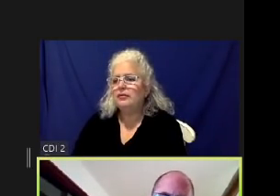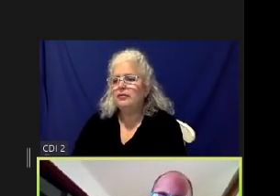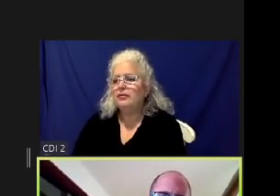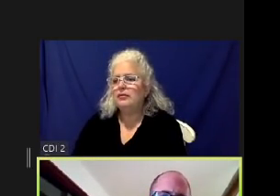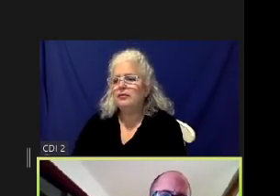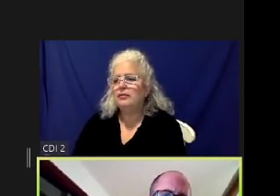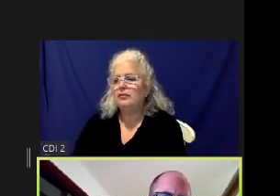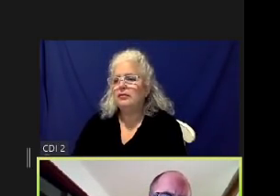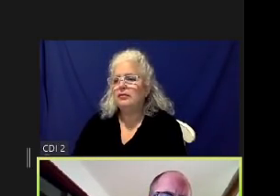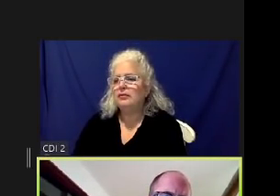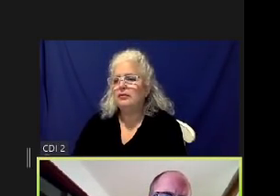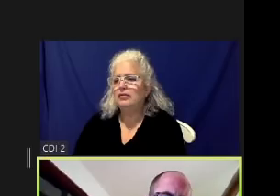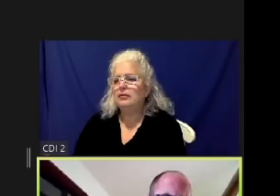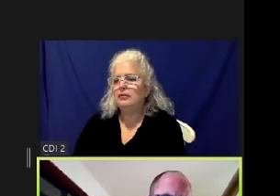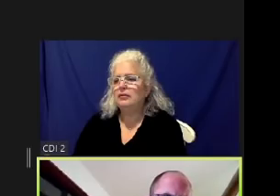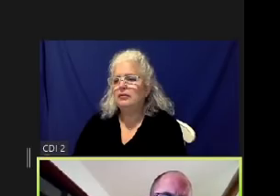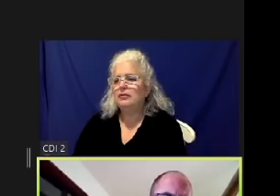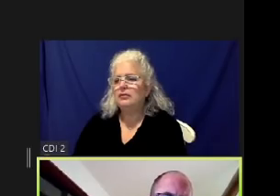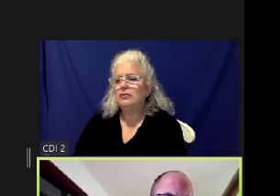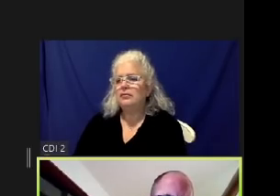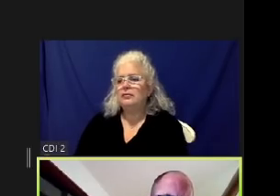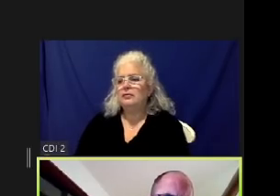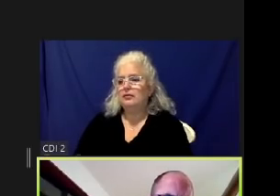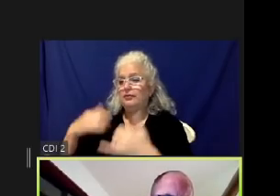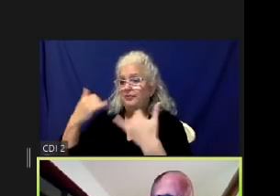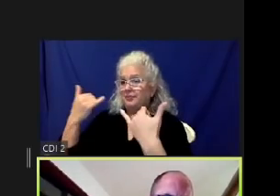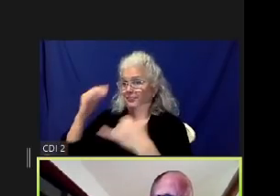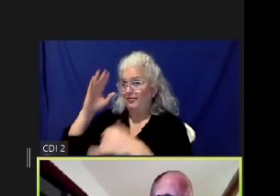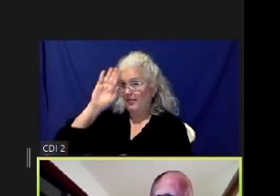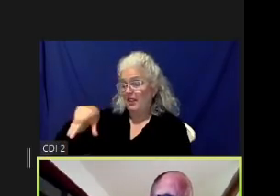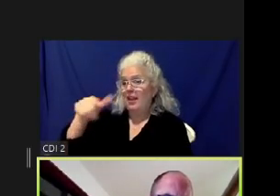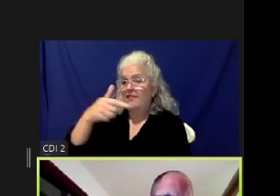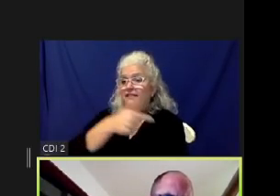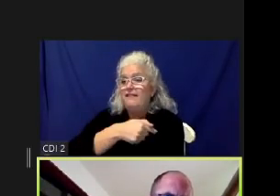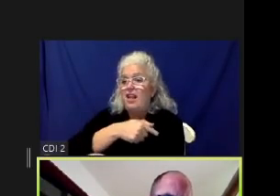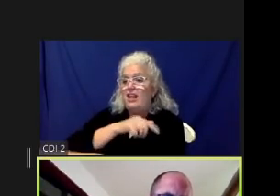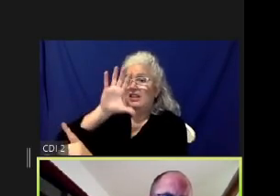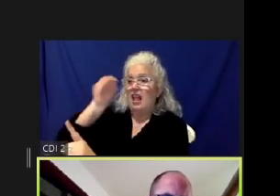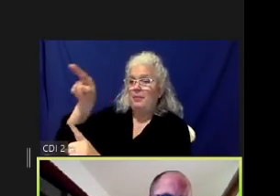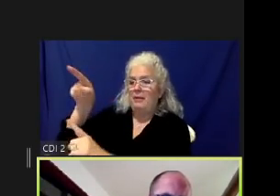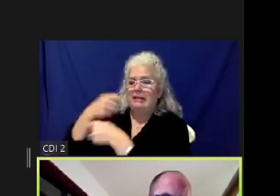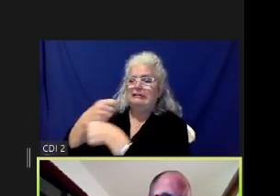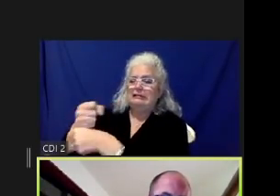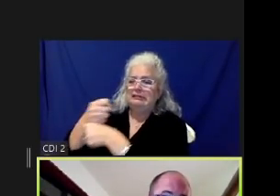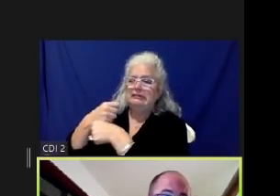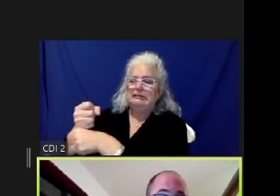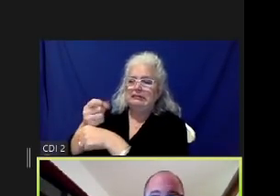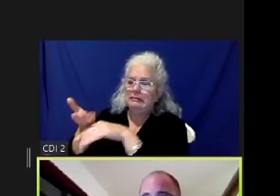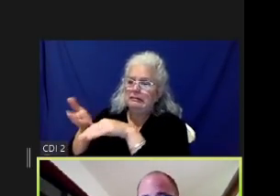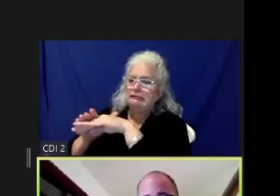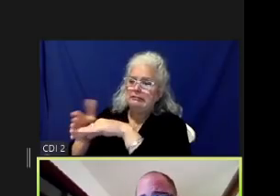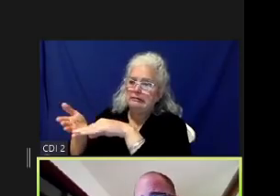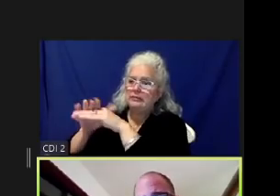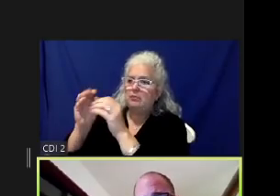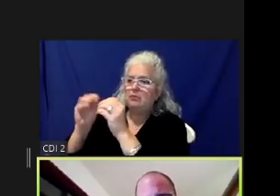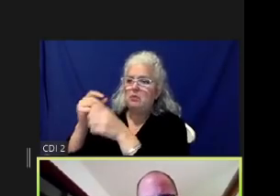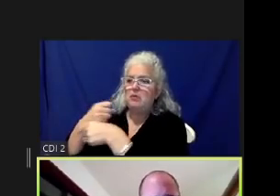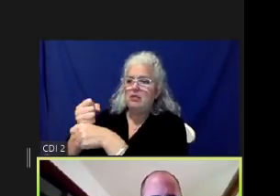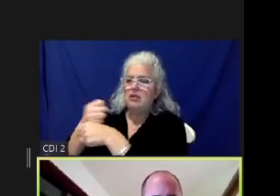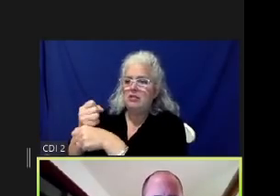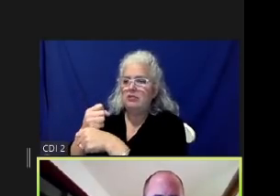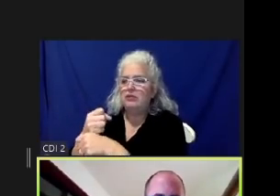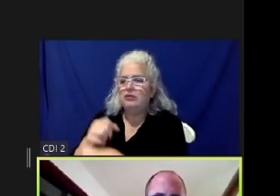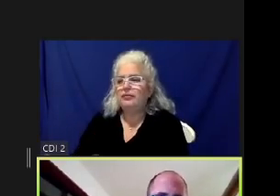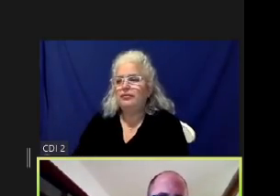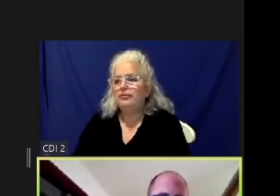And then we also have 2 to 3 other companies whose product should be approved. We anticipate within the next